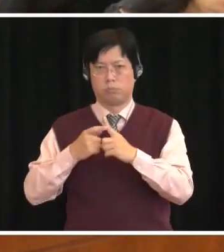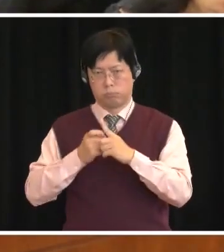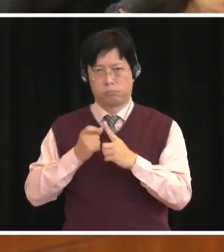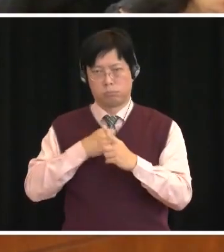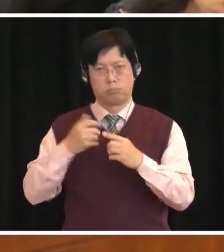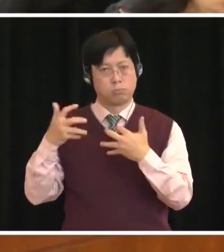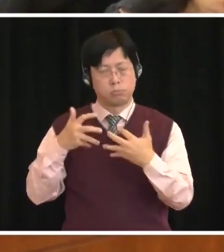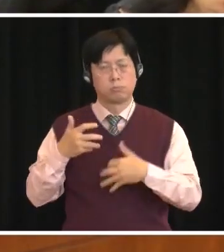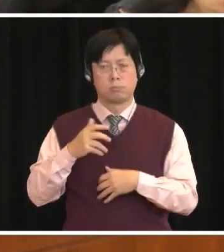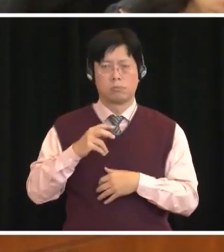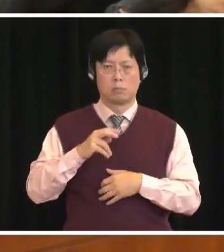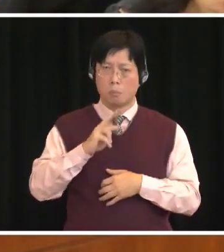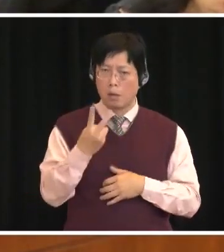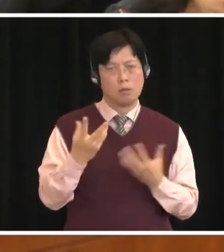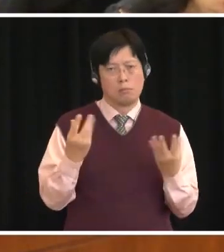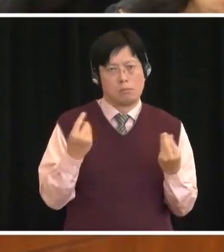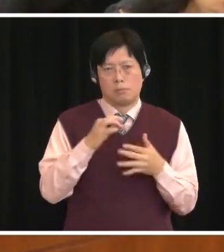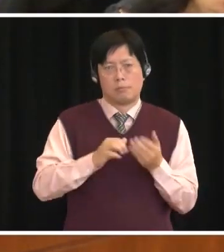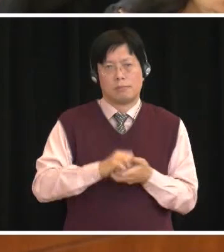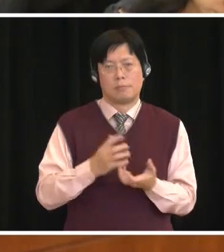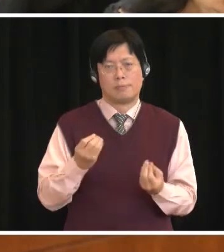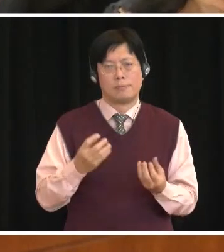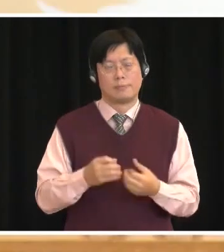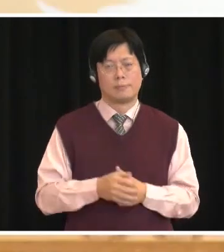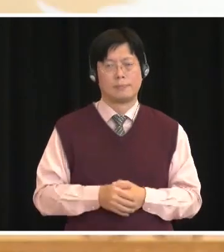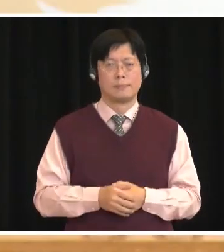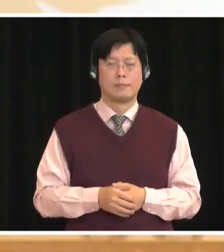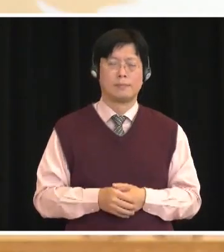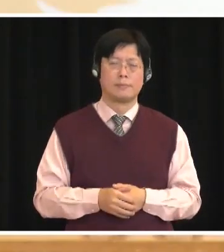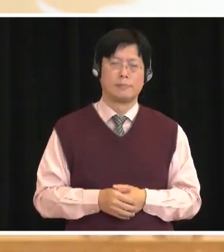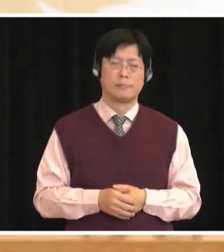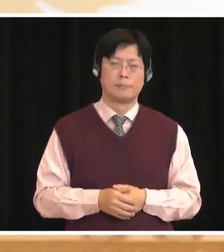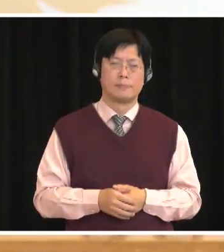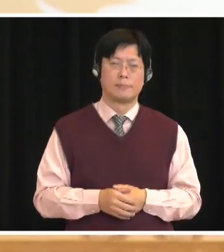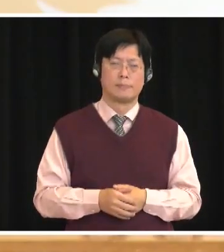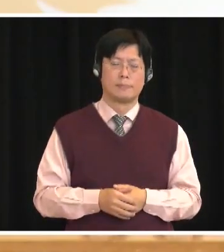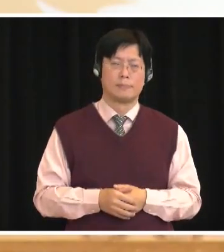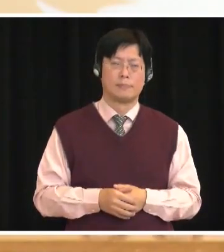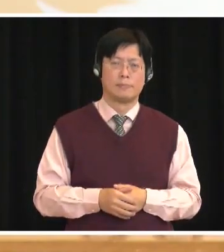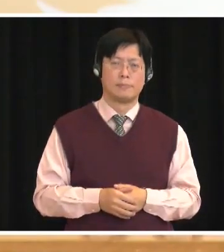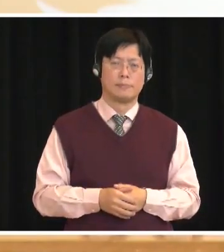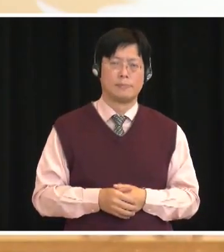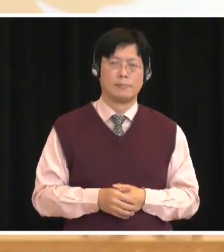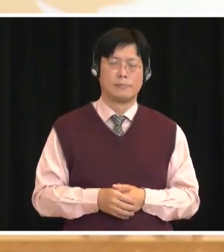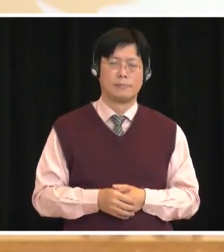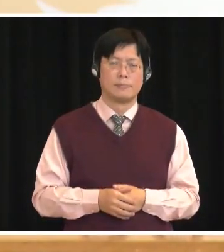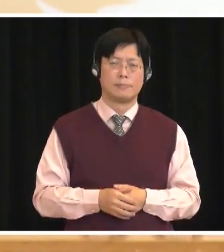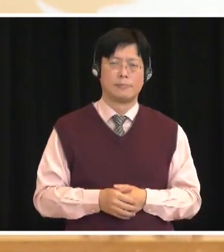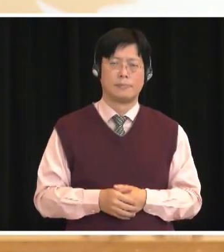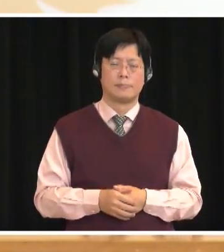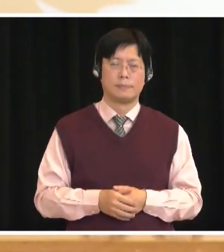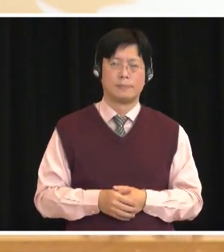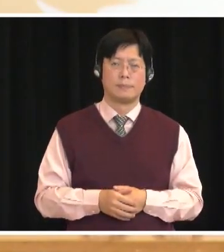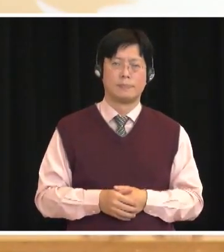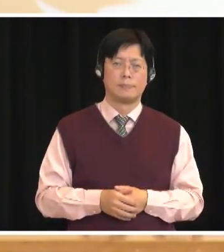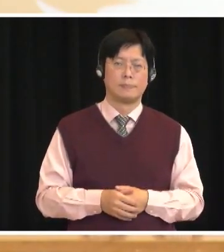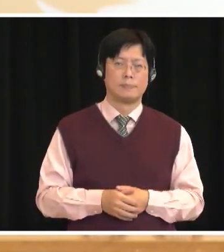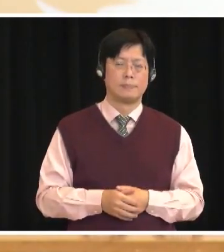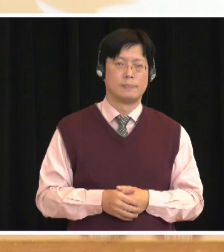matter what the age of the child is? So that's